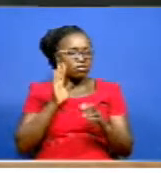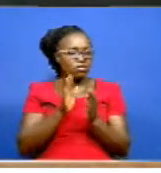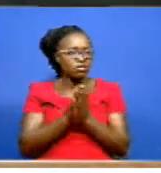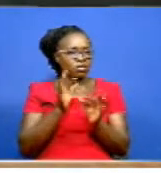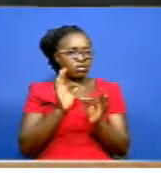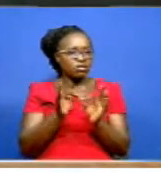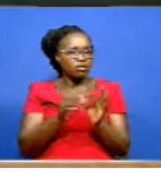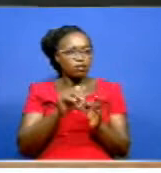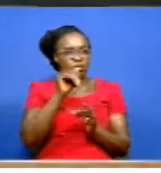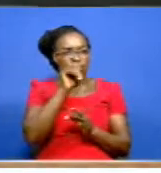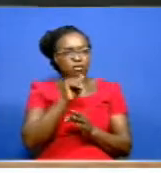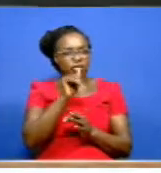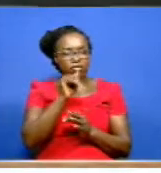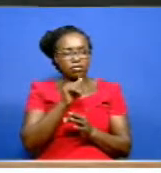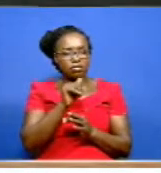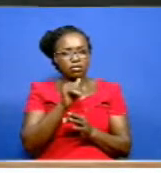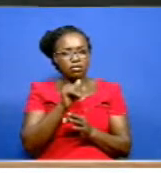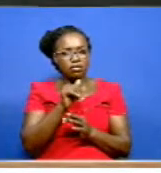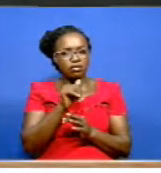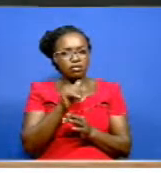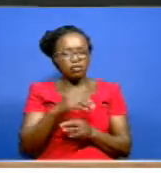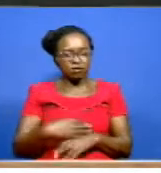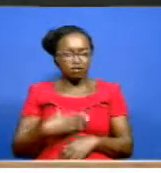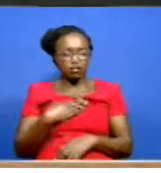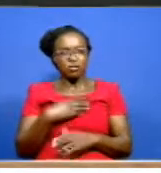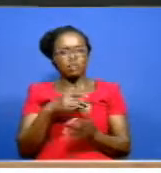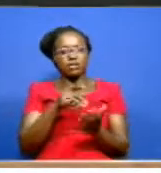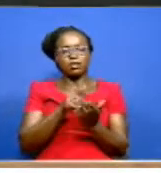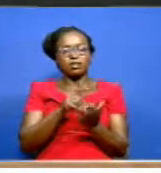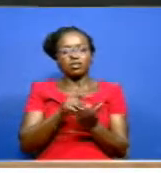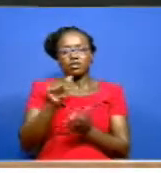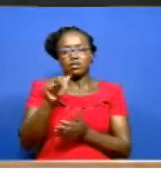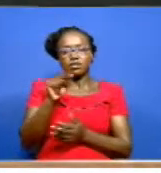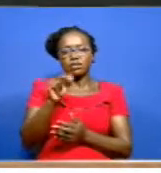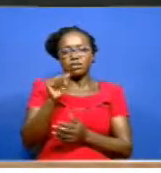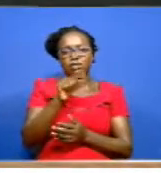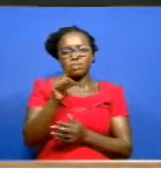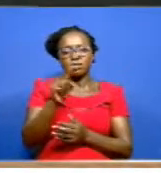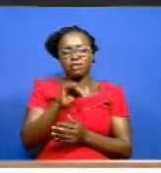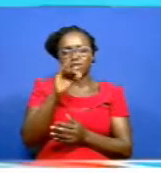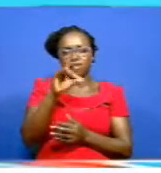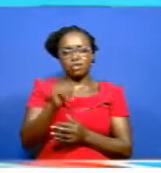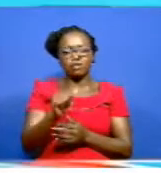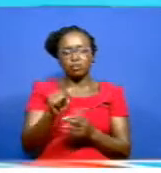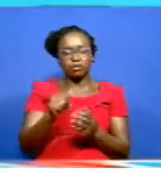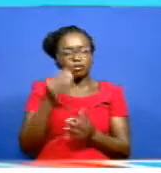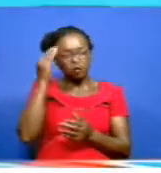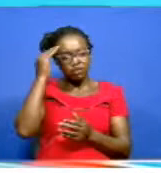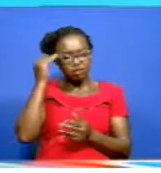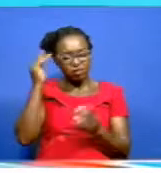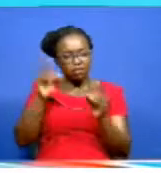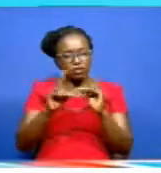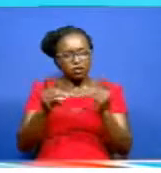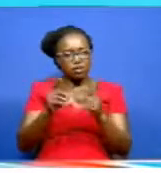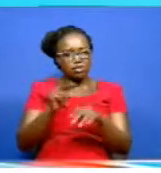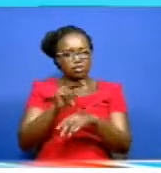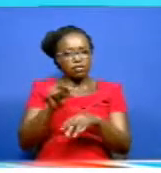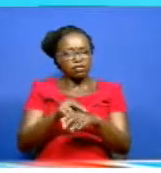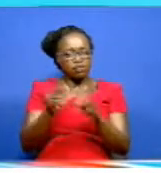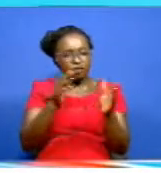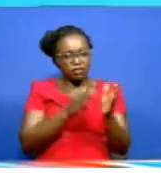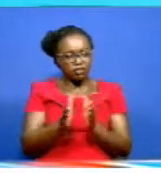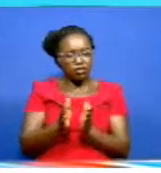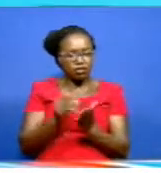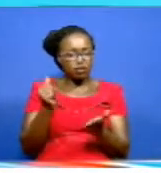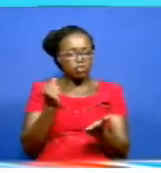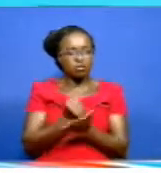Odingo is our sign language interpreter, and I'm hosting Dr. Anazila Ganatra, who is the head of Department National Strategic Public